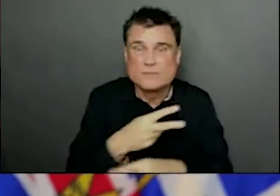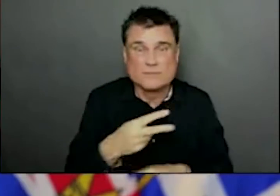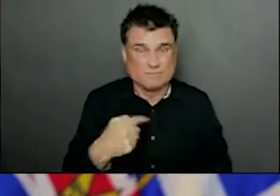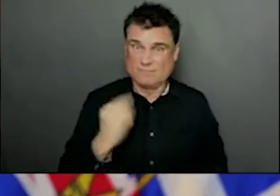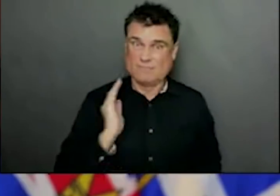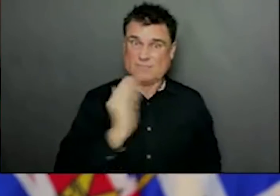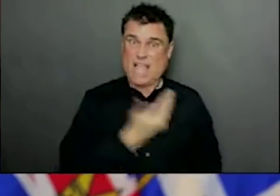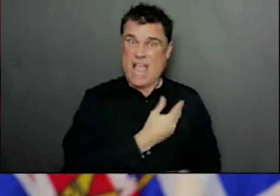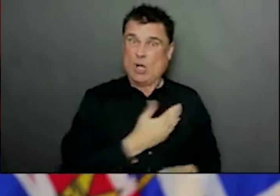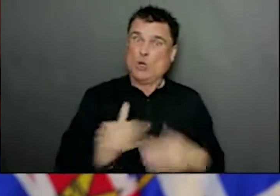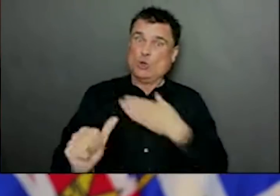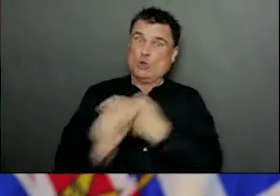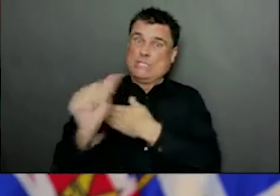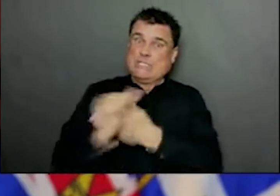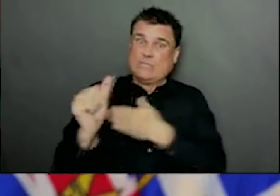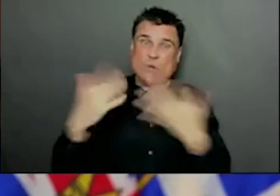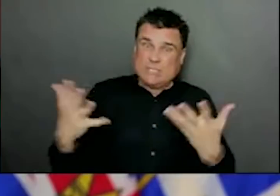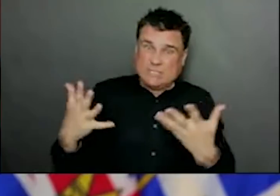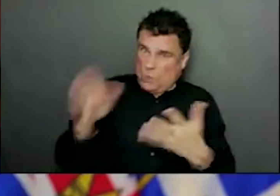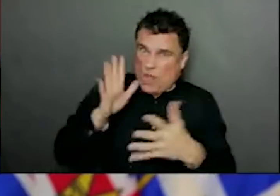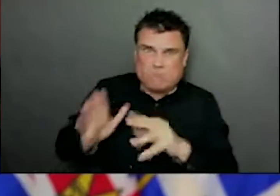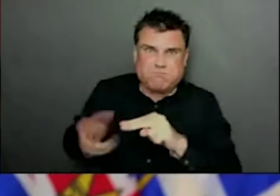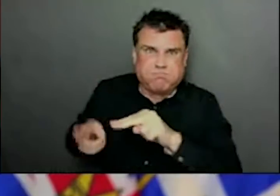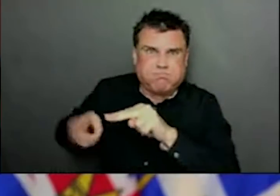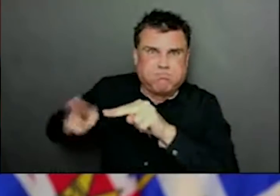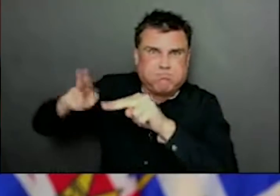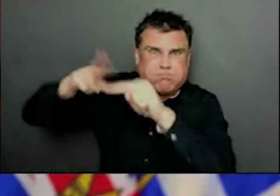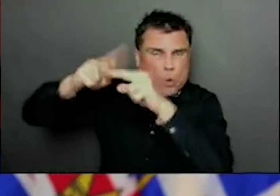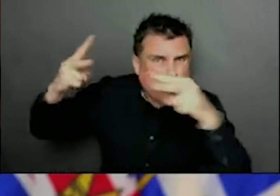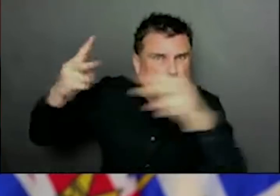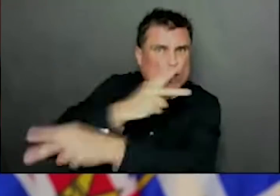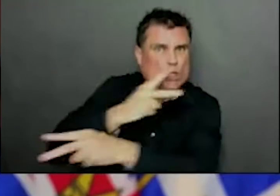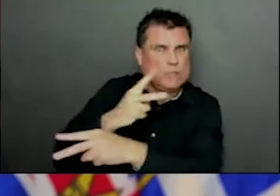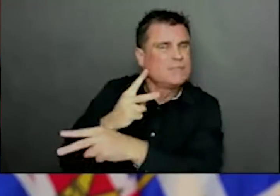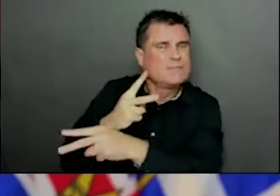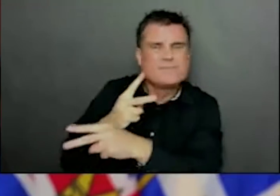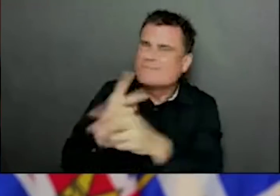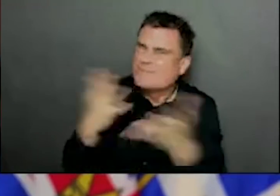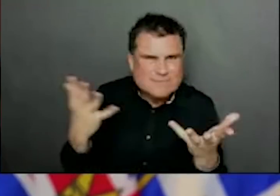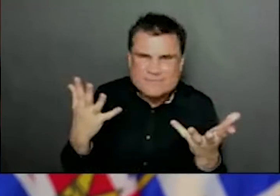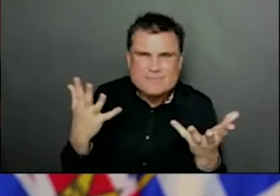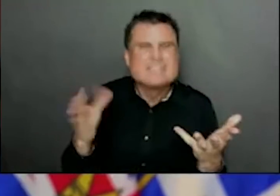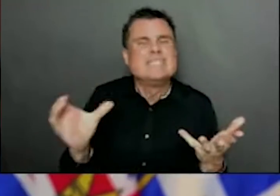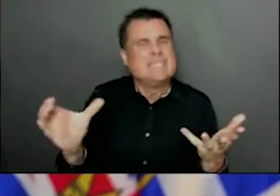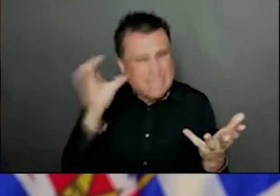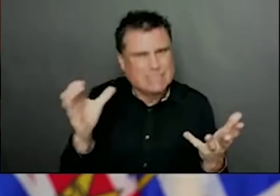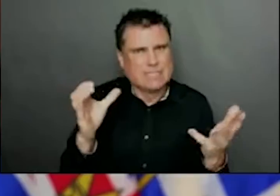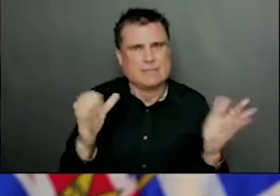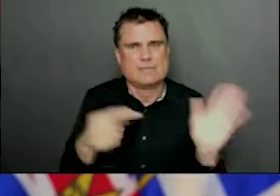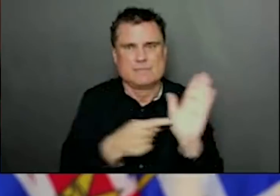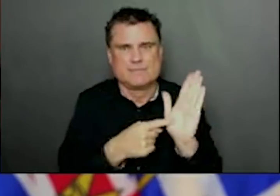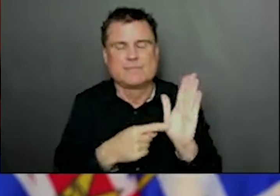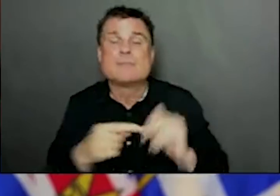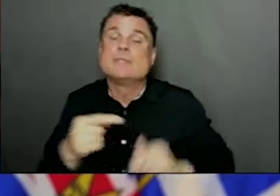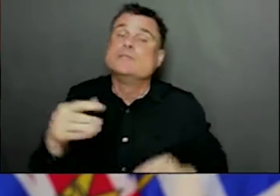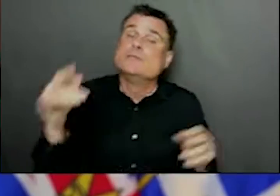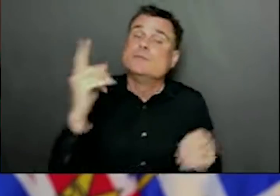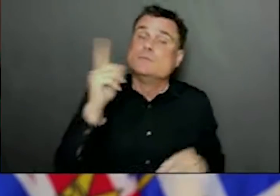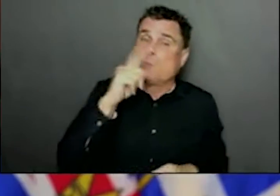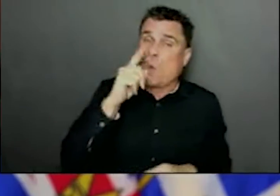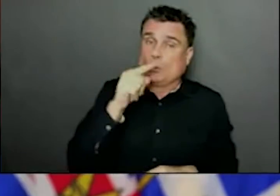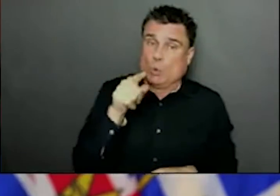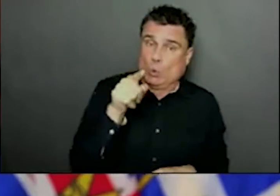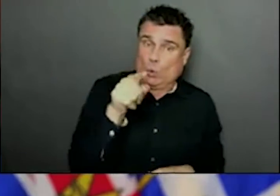exponentially. That's why, no matter how tired we are, we must stop and